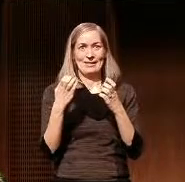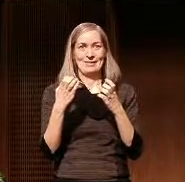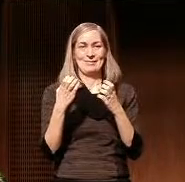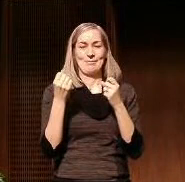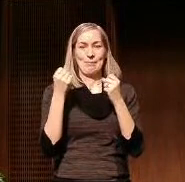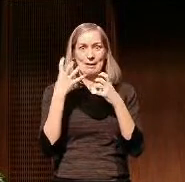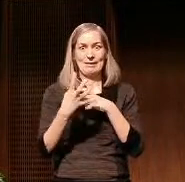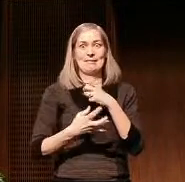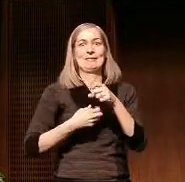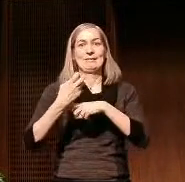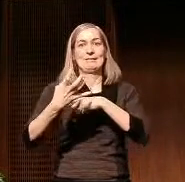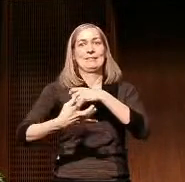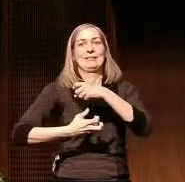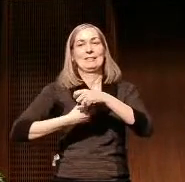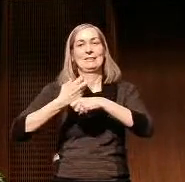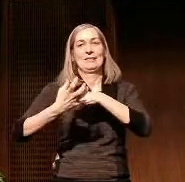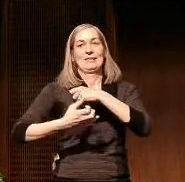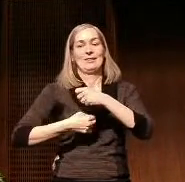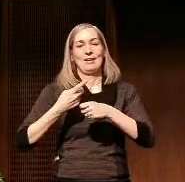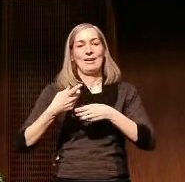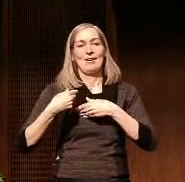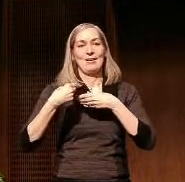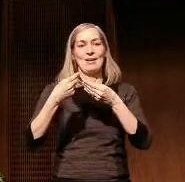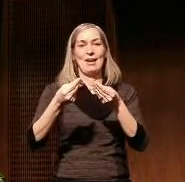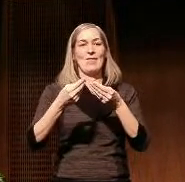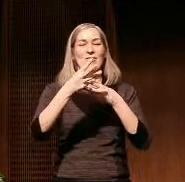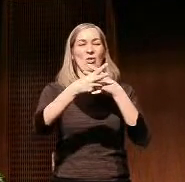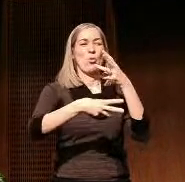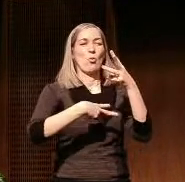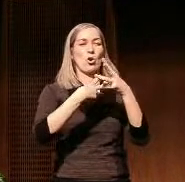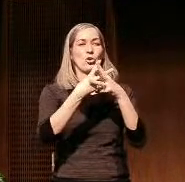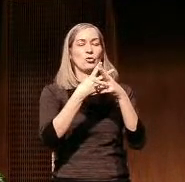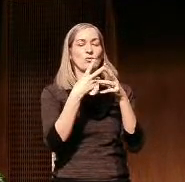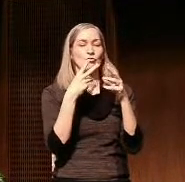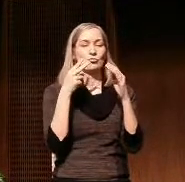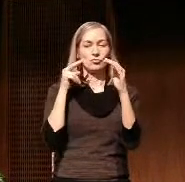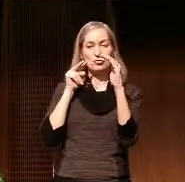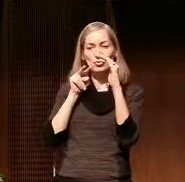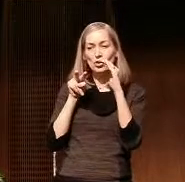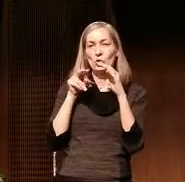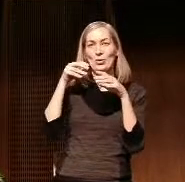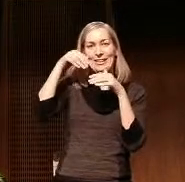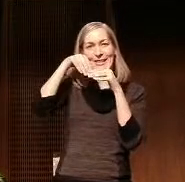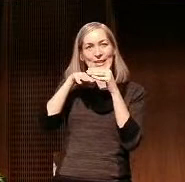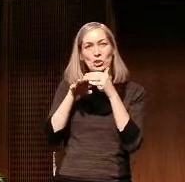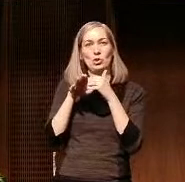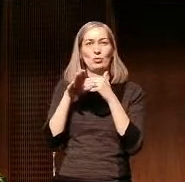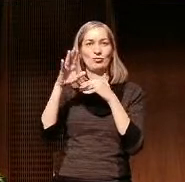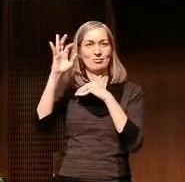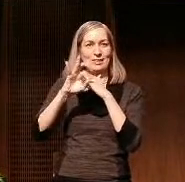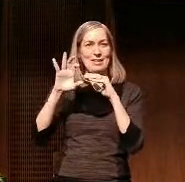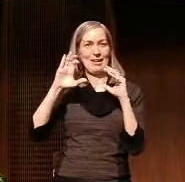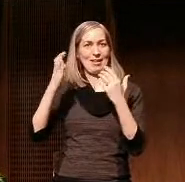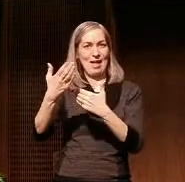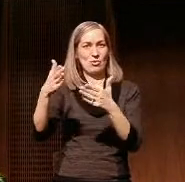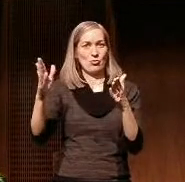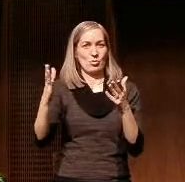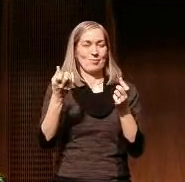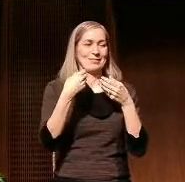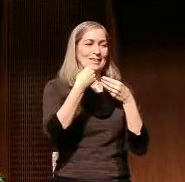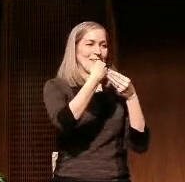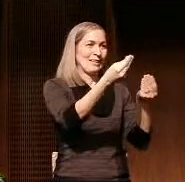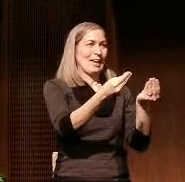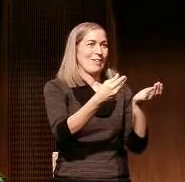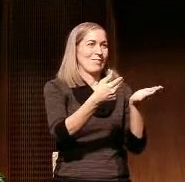gave the world a window into the Sunset classroom and allowed untold thousands the opportunity to